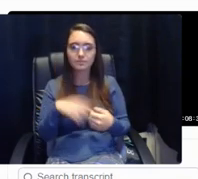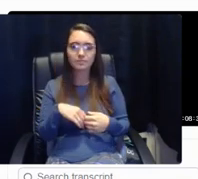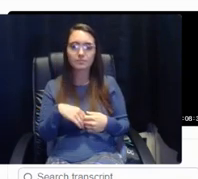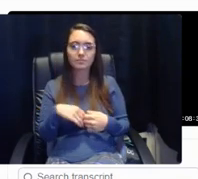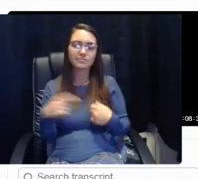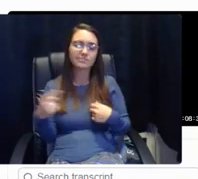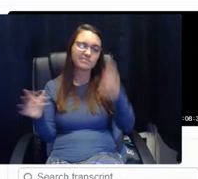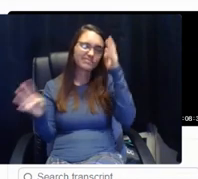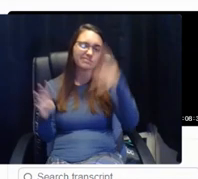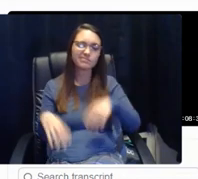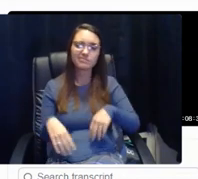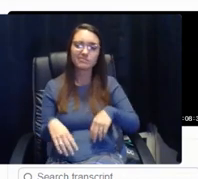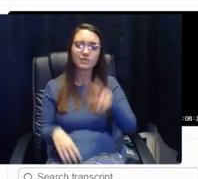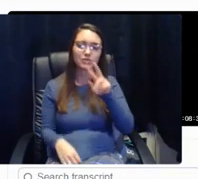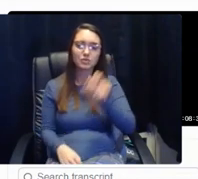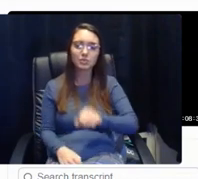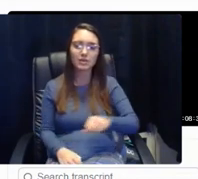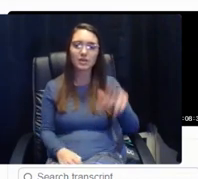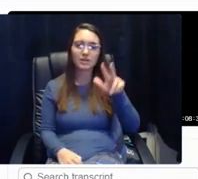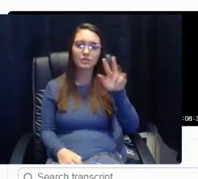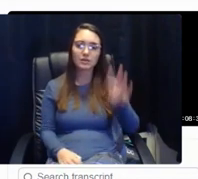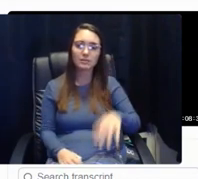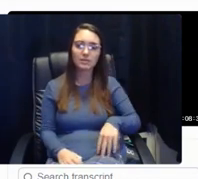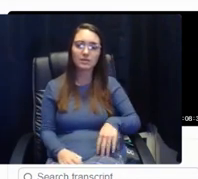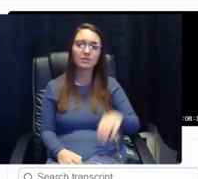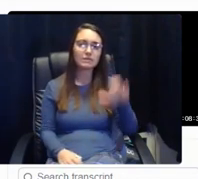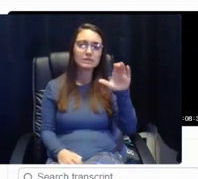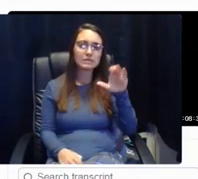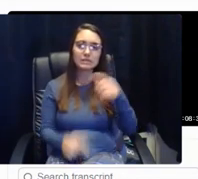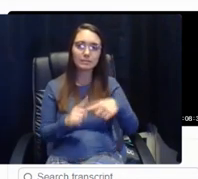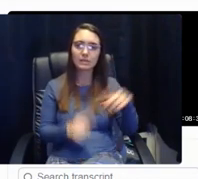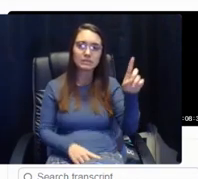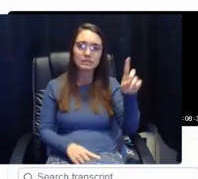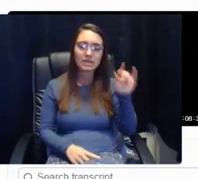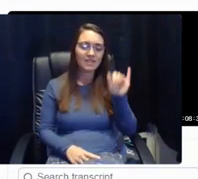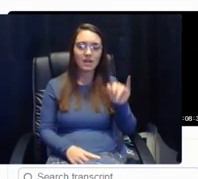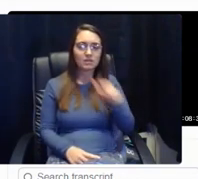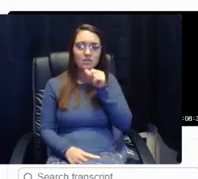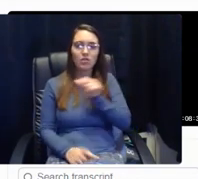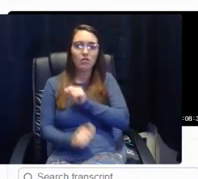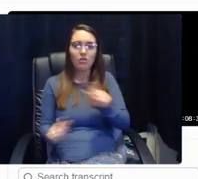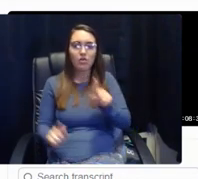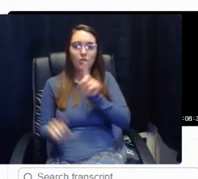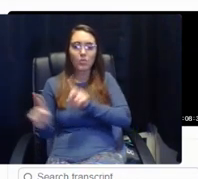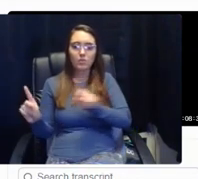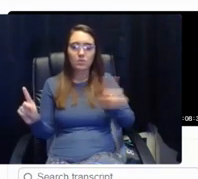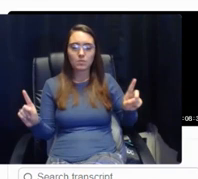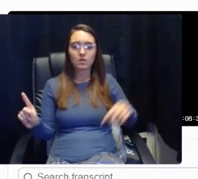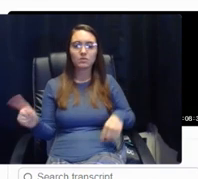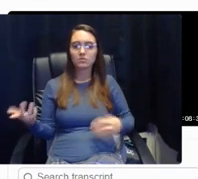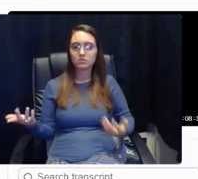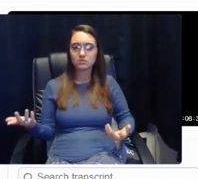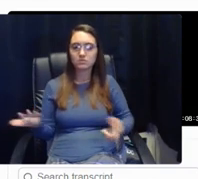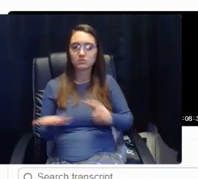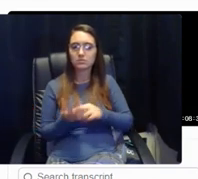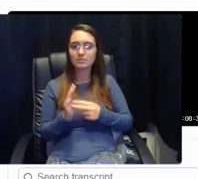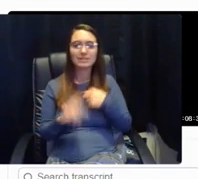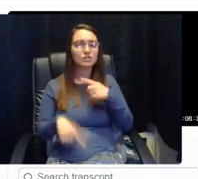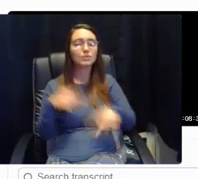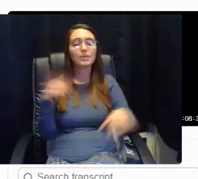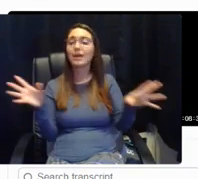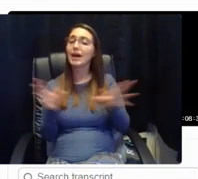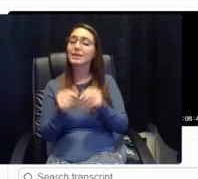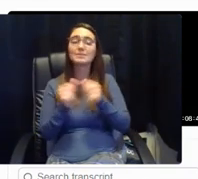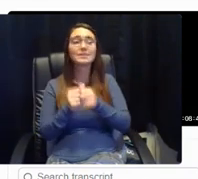2A, 3B to C and plus D. If you have the ratio is now 1-to-1, it cannot be just added together divided